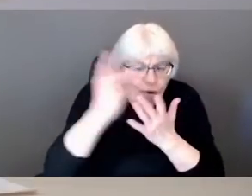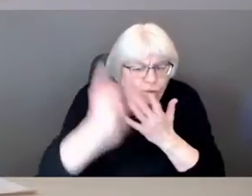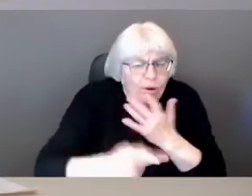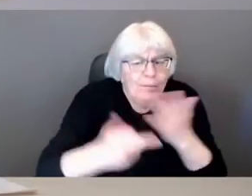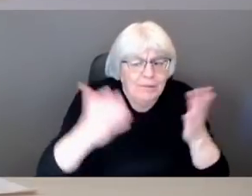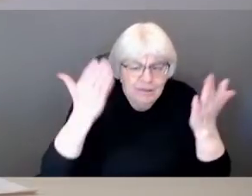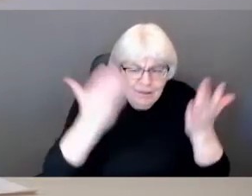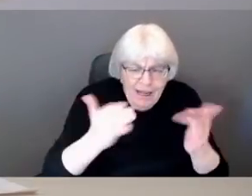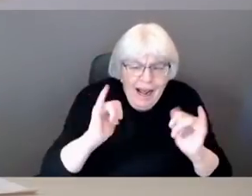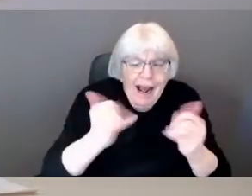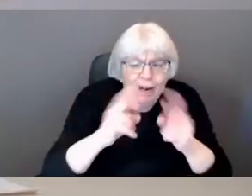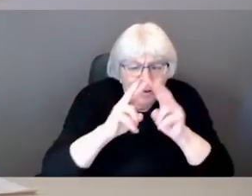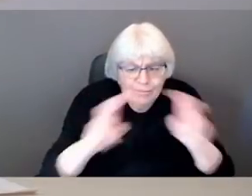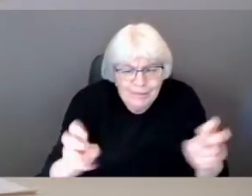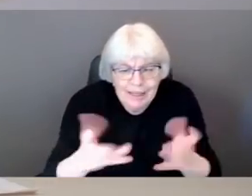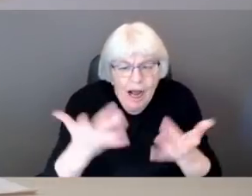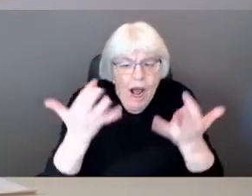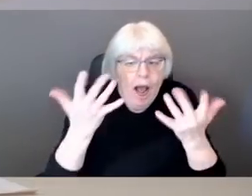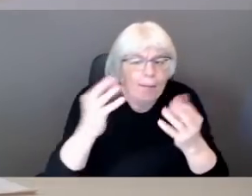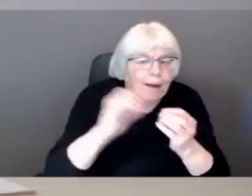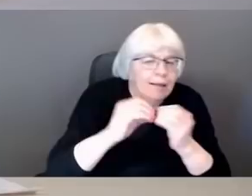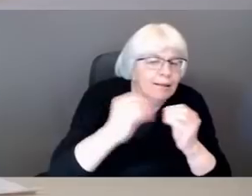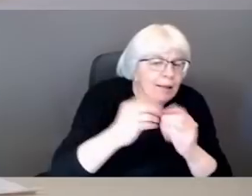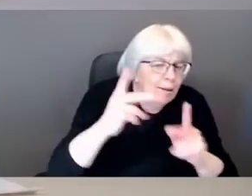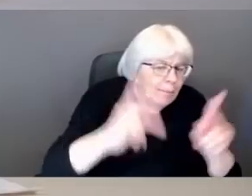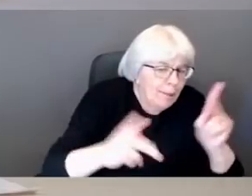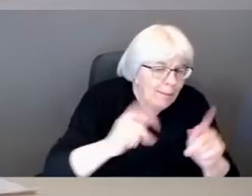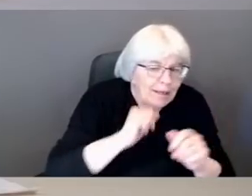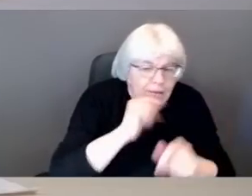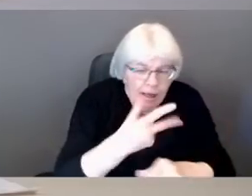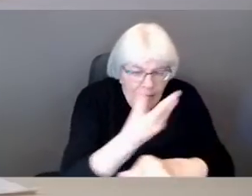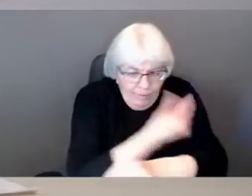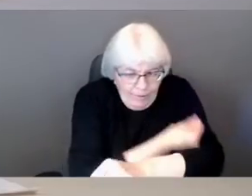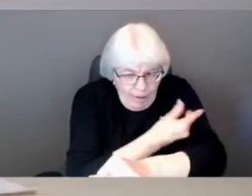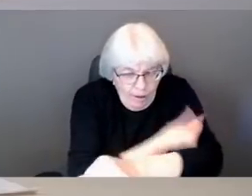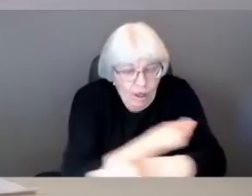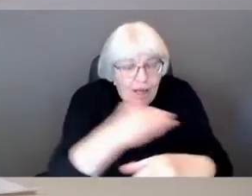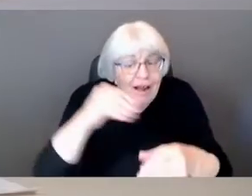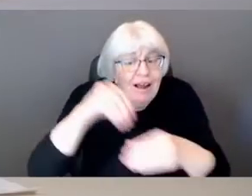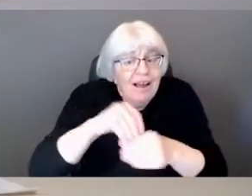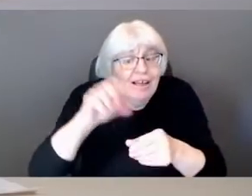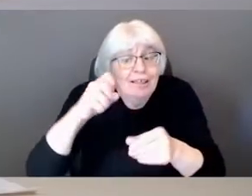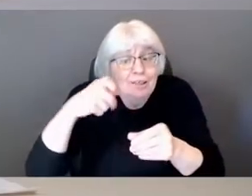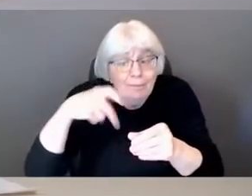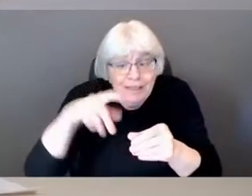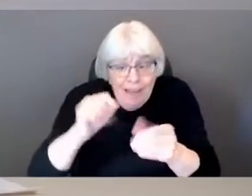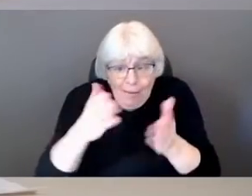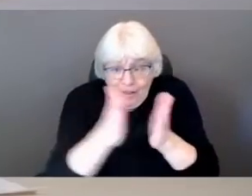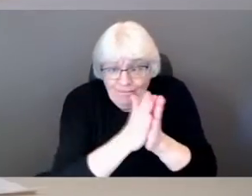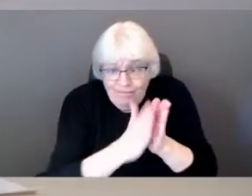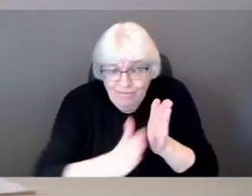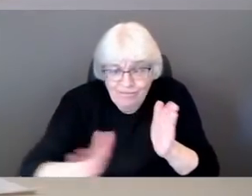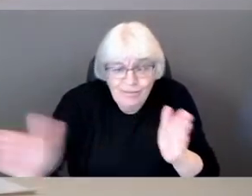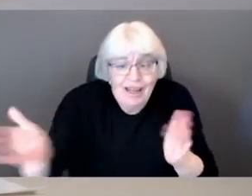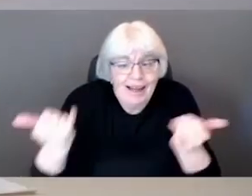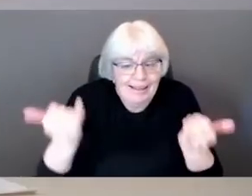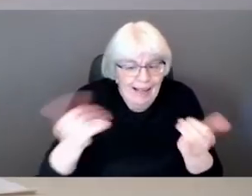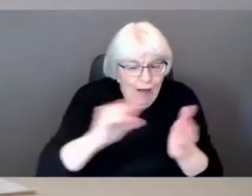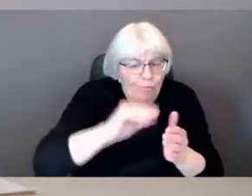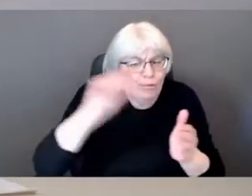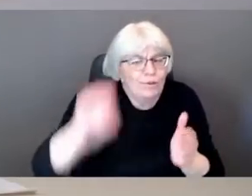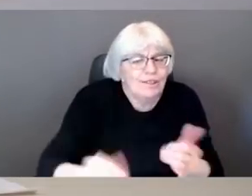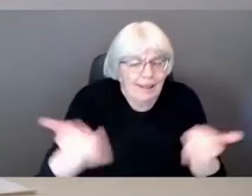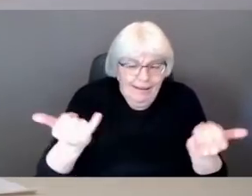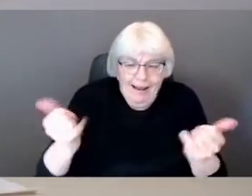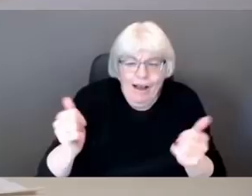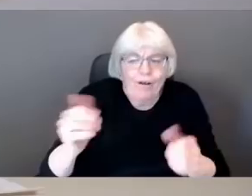the program in September. The majority of them have been are now fully vaccinated and don't need to participate